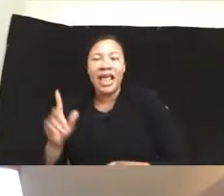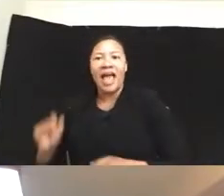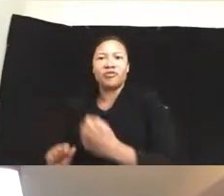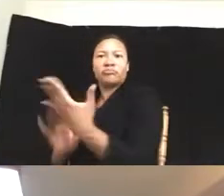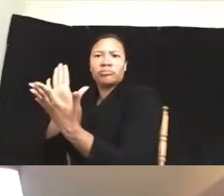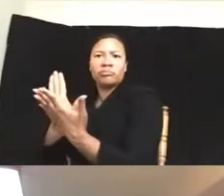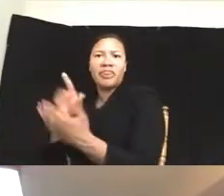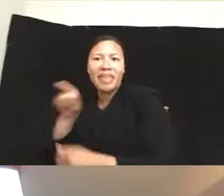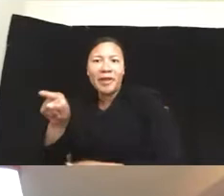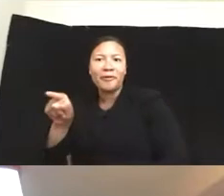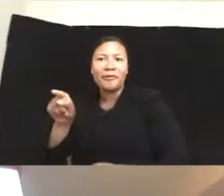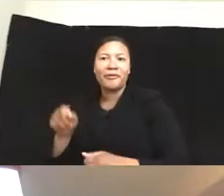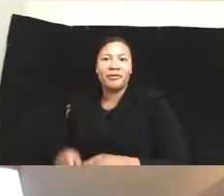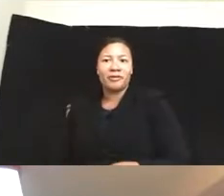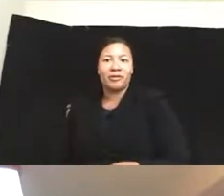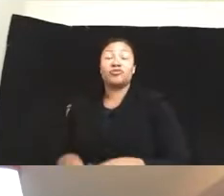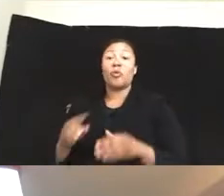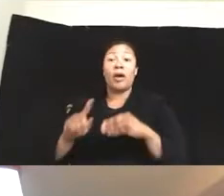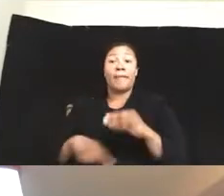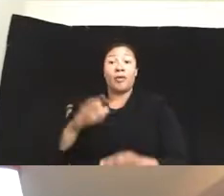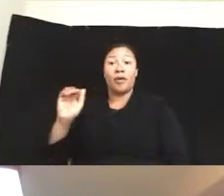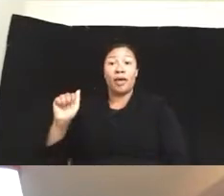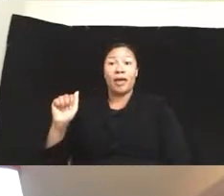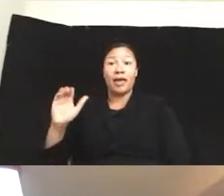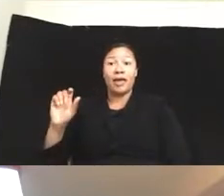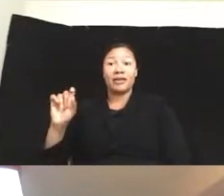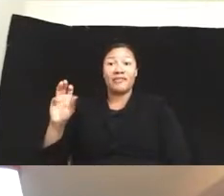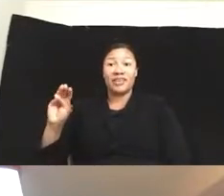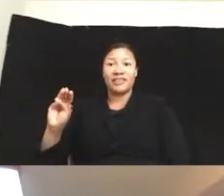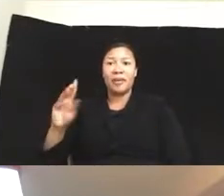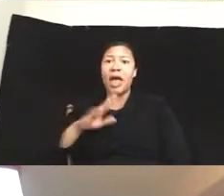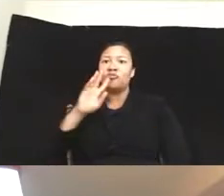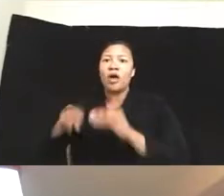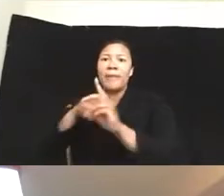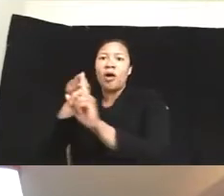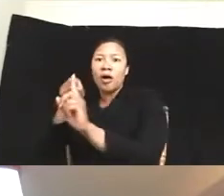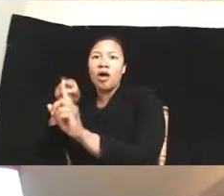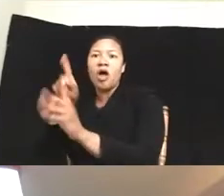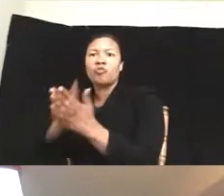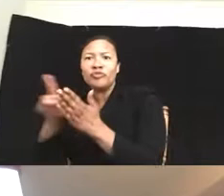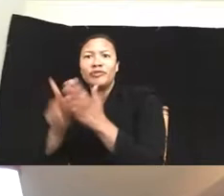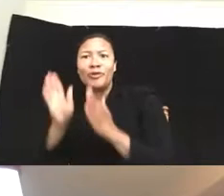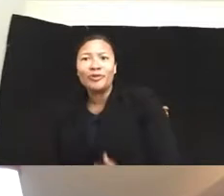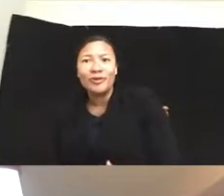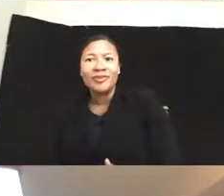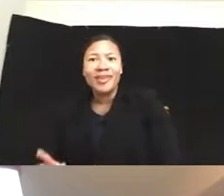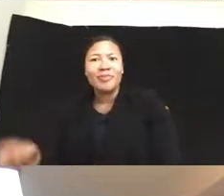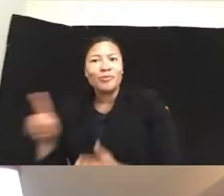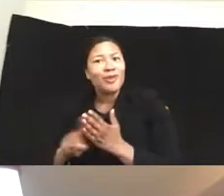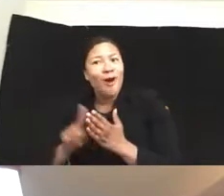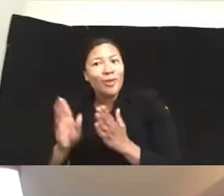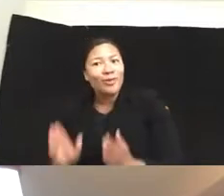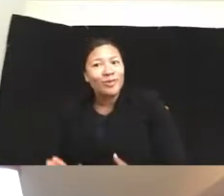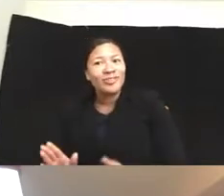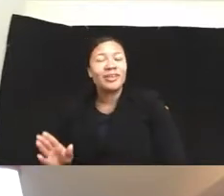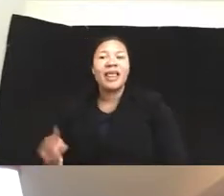piece, when I think about that, I'm calling out scholar activists, in particular, people who have terminal